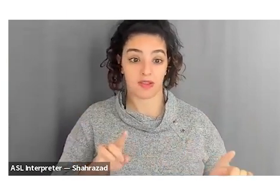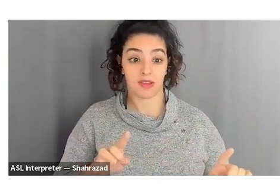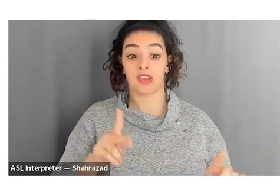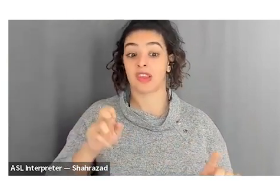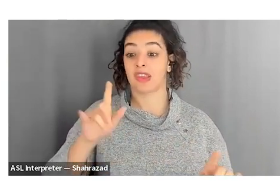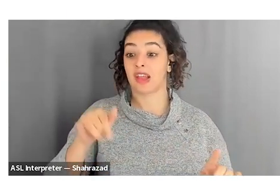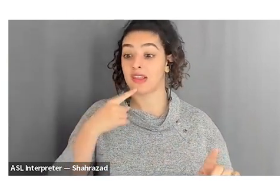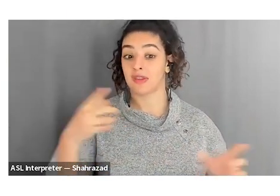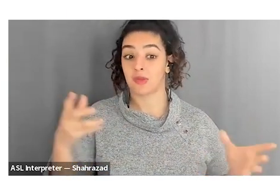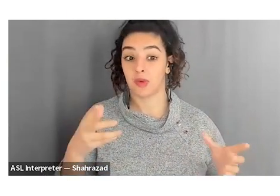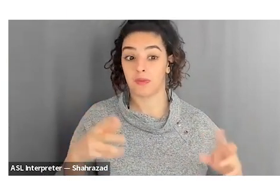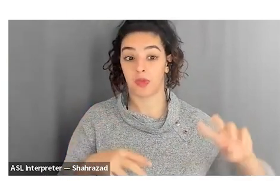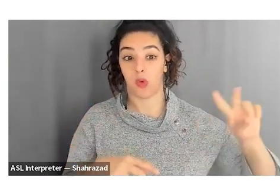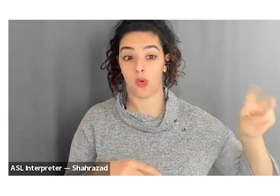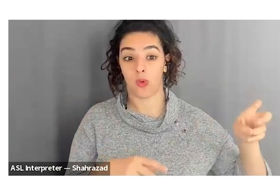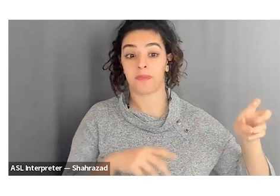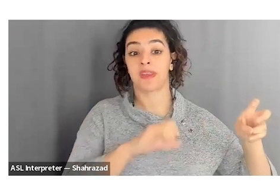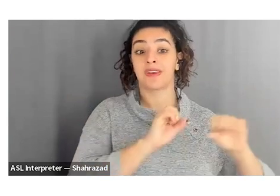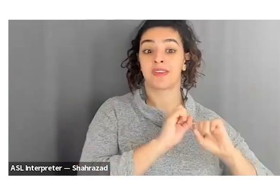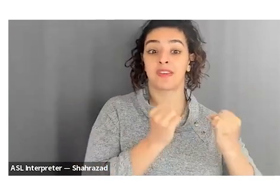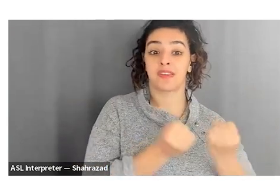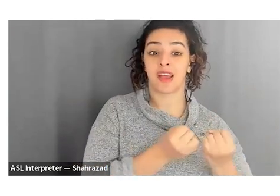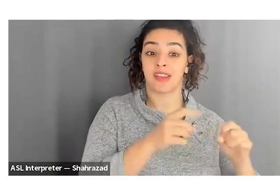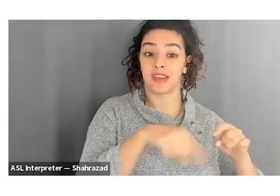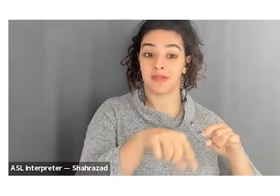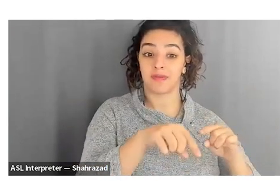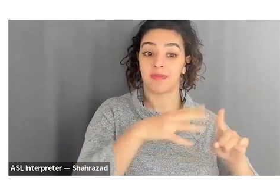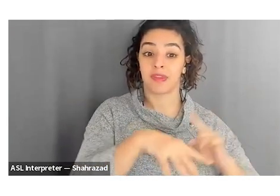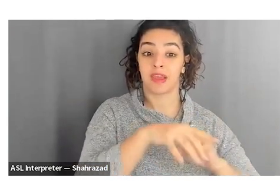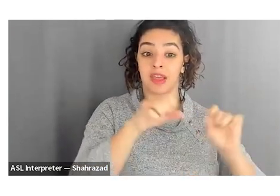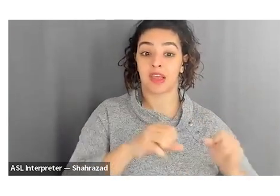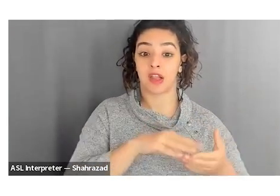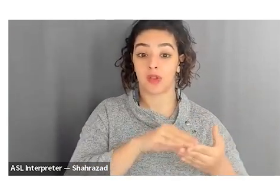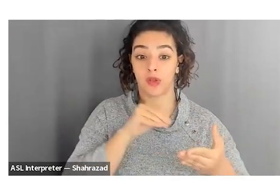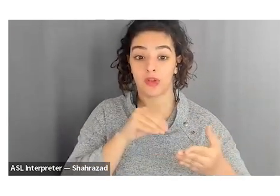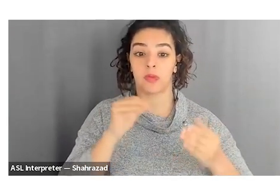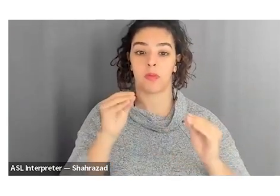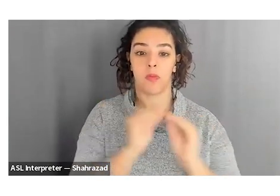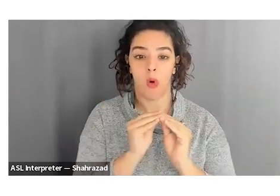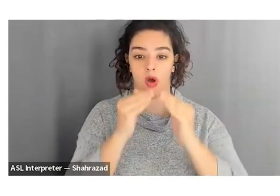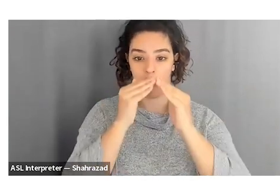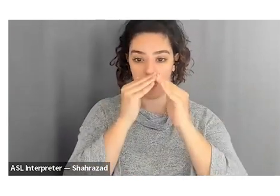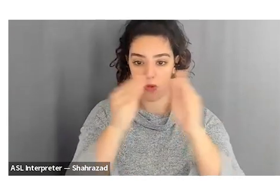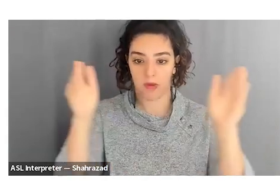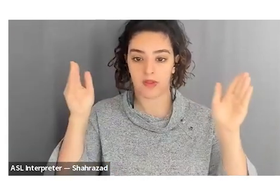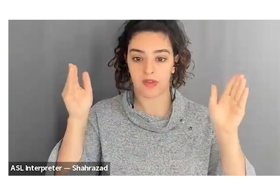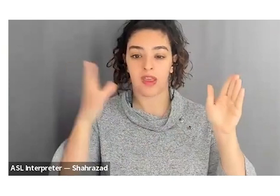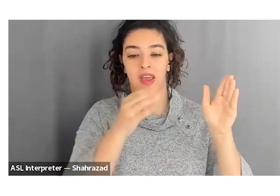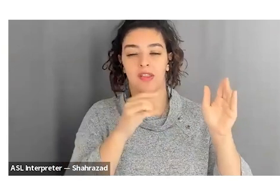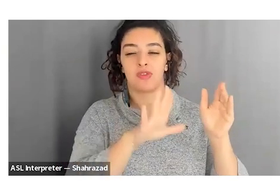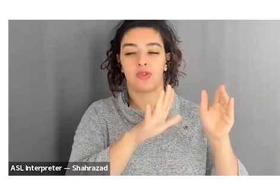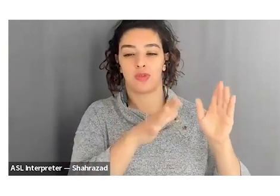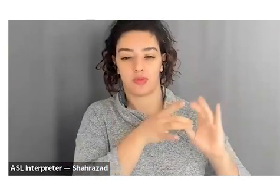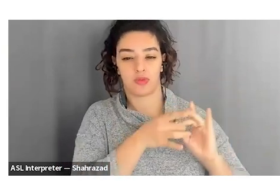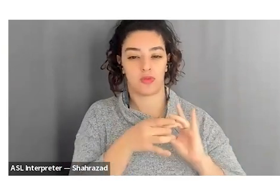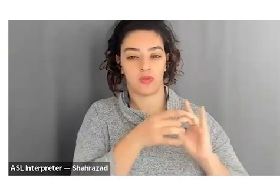says, open quote, society can learn to be more open-minded and to handle their relationships